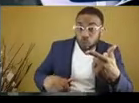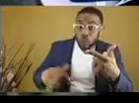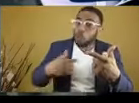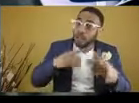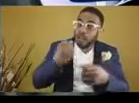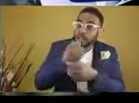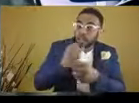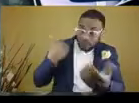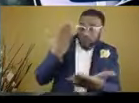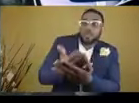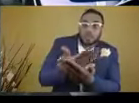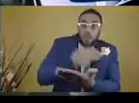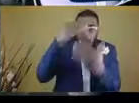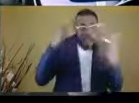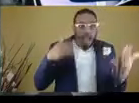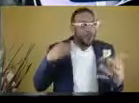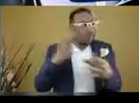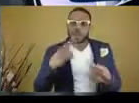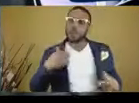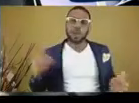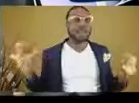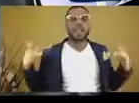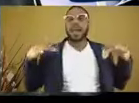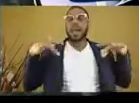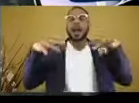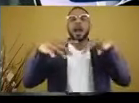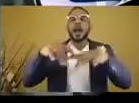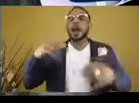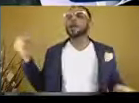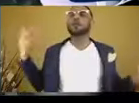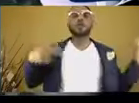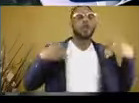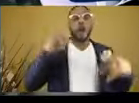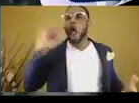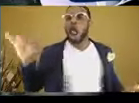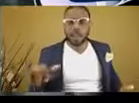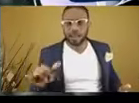White House. As we said, we came out and throughout when we're looking at